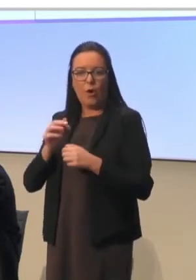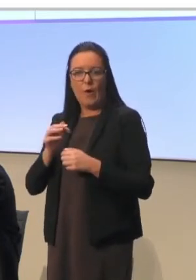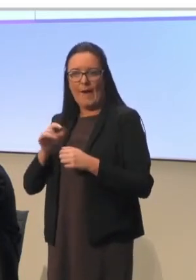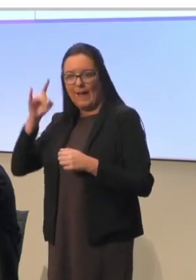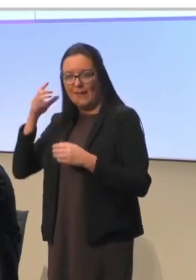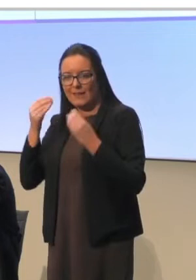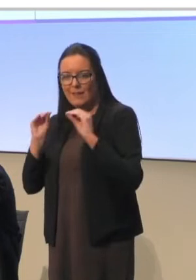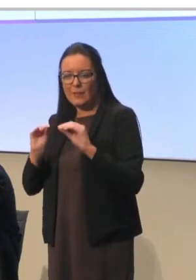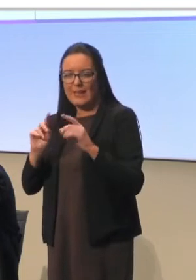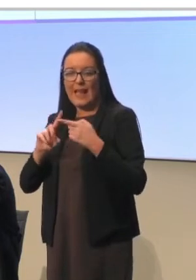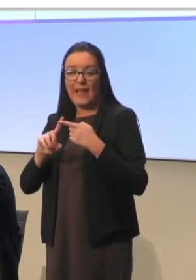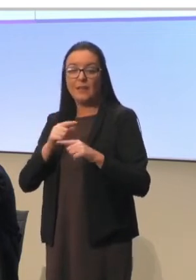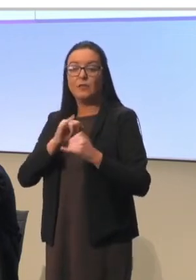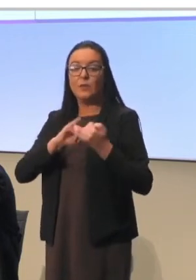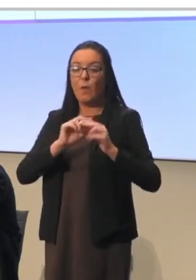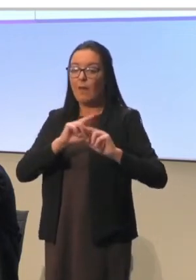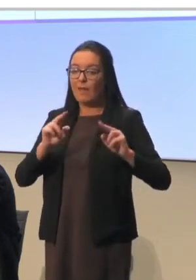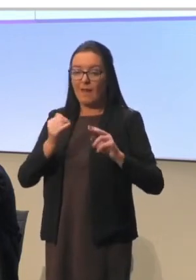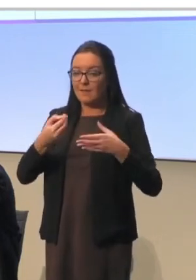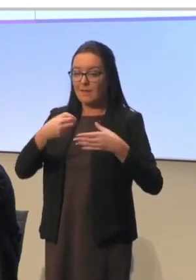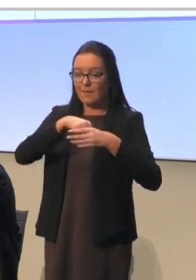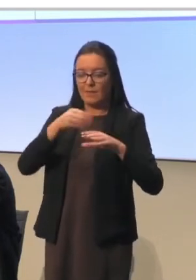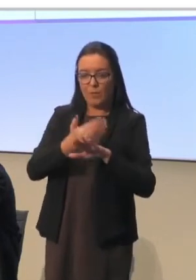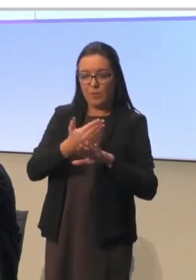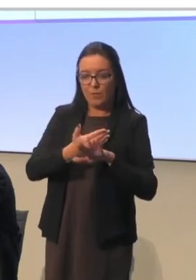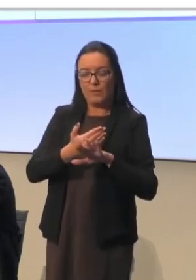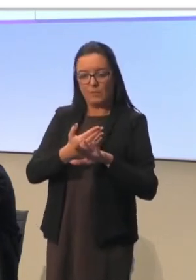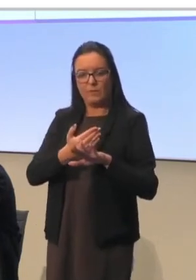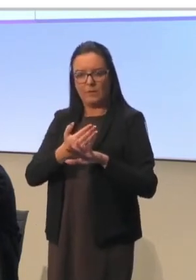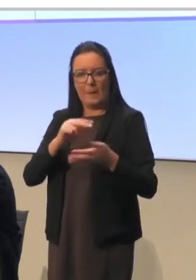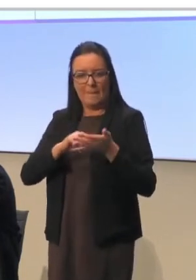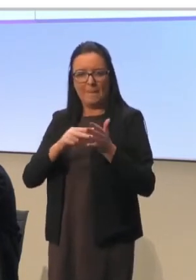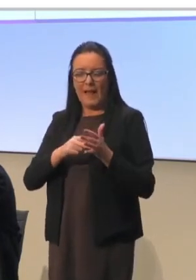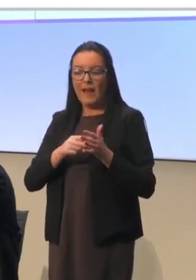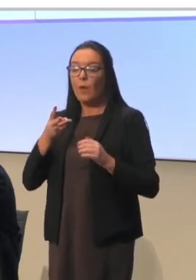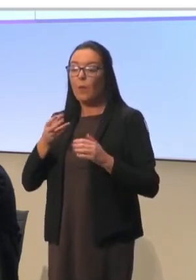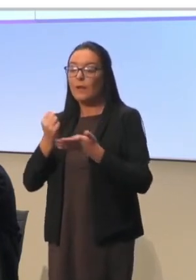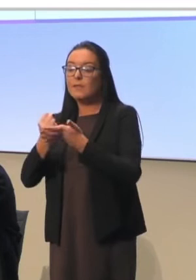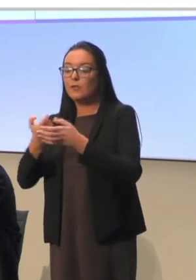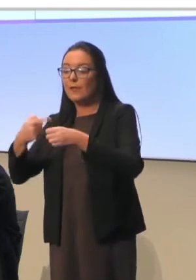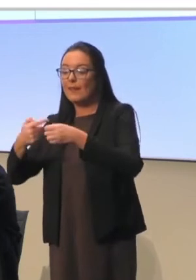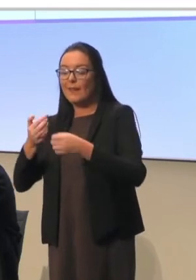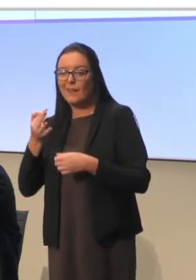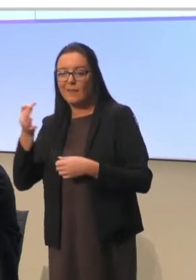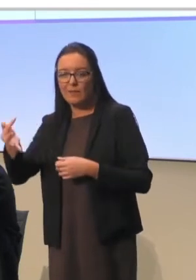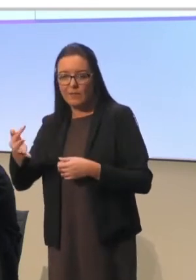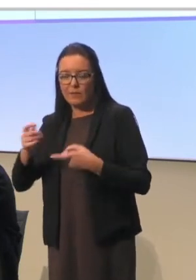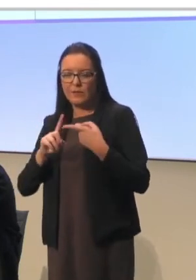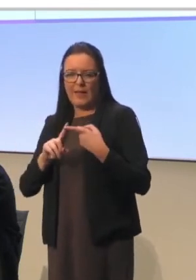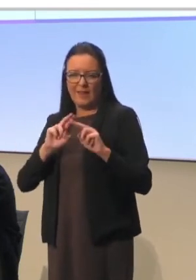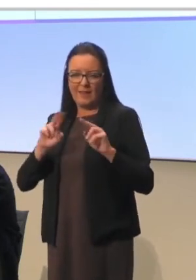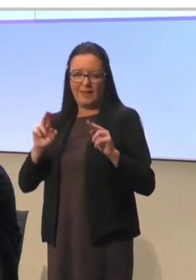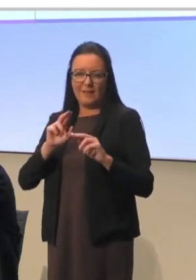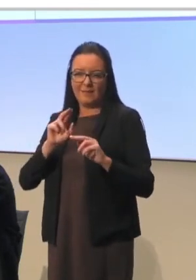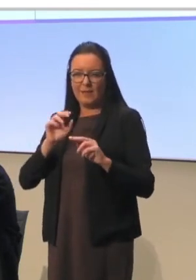in work or not in employment, education or training were generally planning to return to study in the future and were optimistic about it, though not sure maybe of